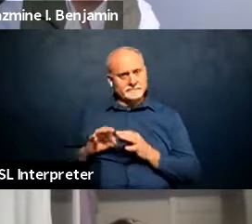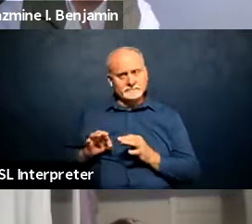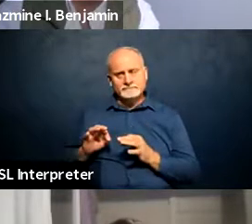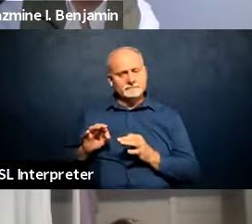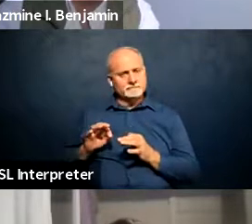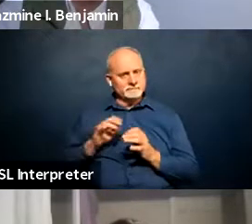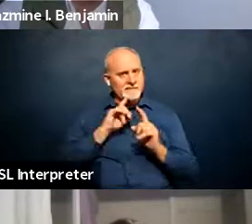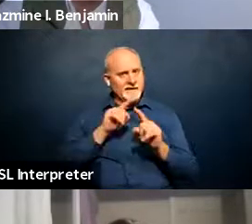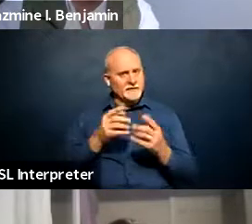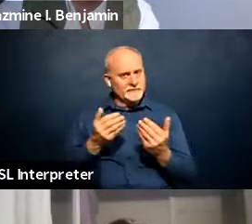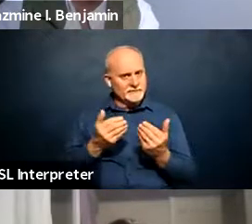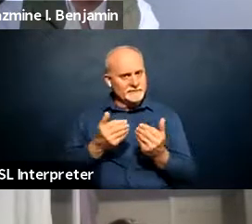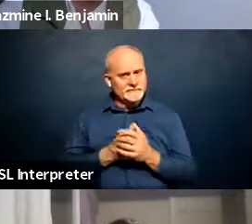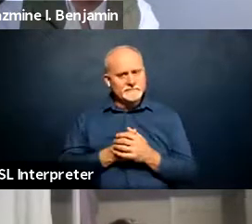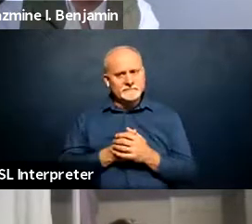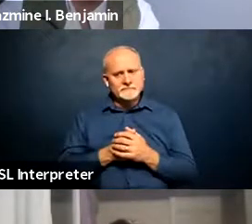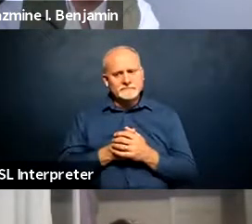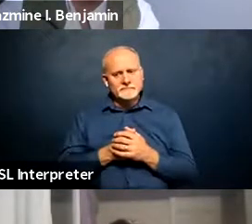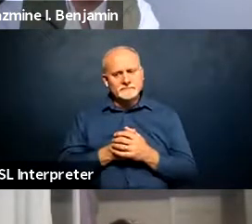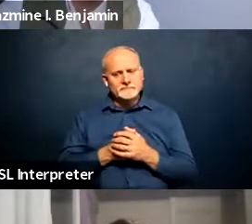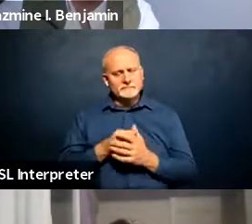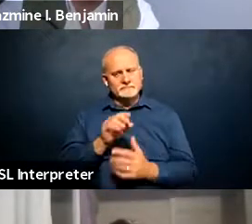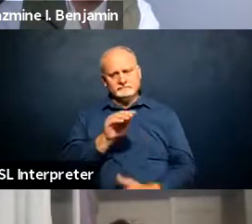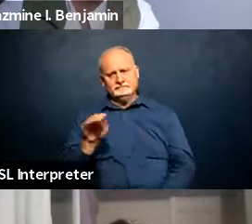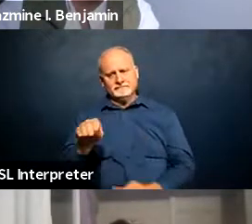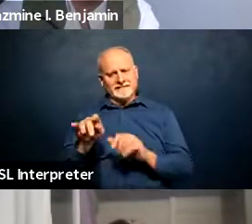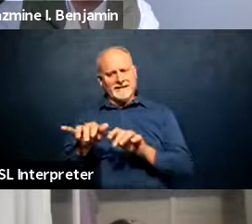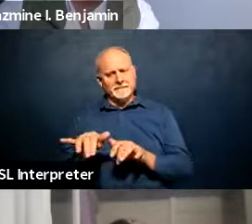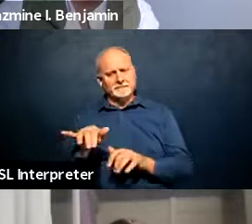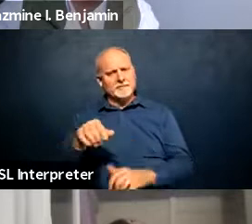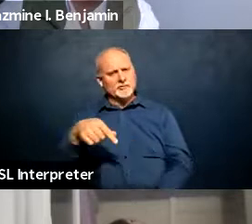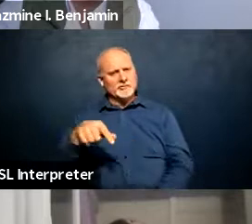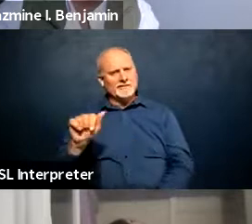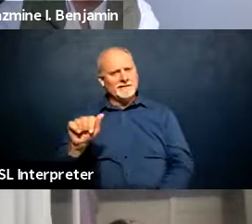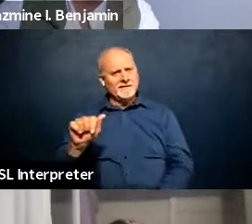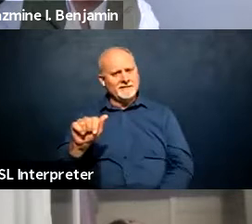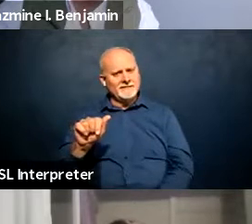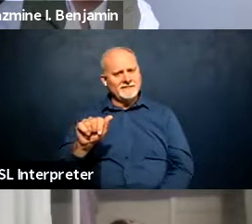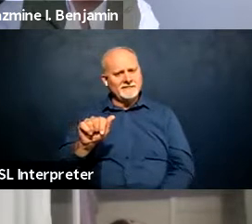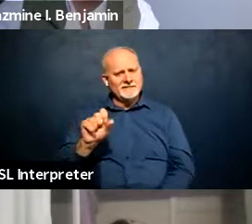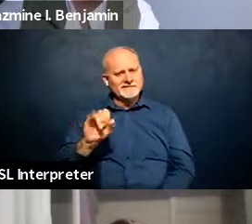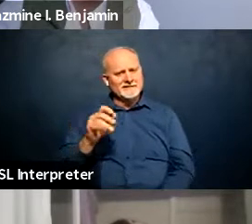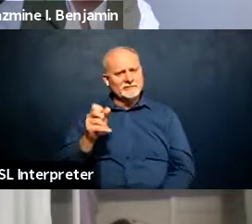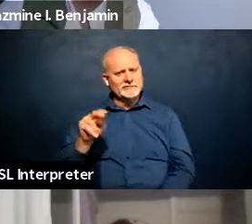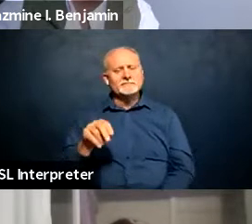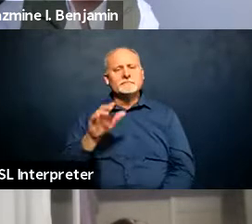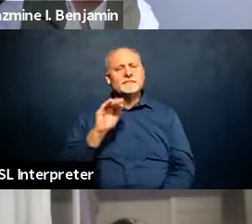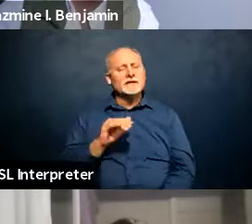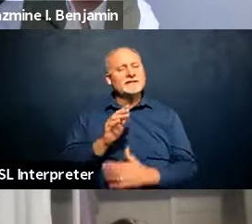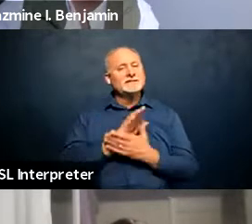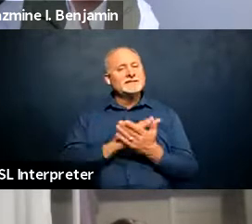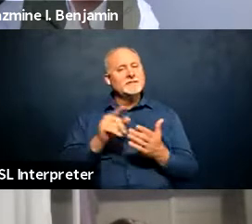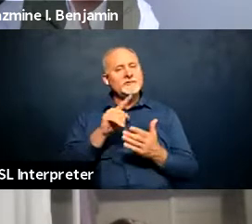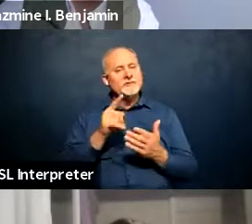to answer them. You can just drop it in the Q&A section. Some of you did submit some